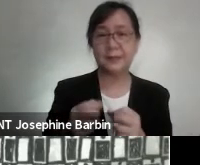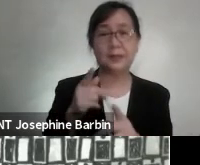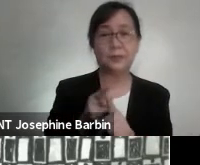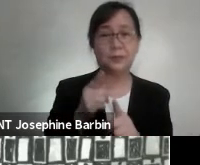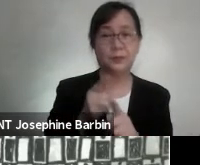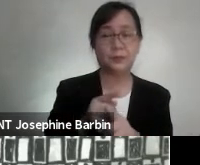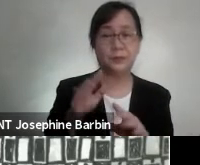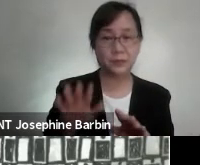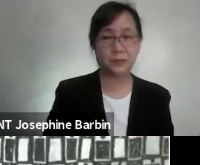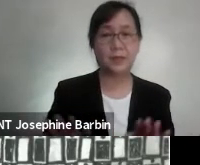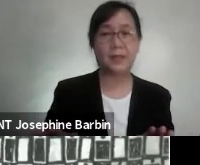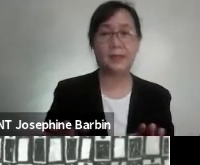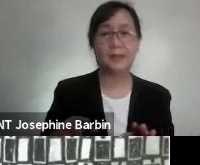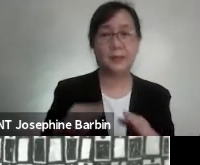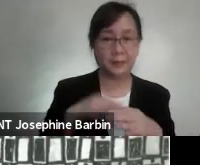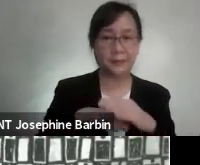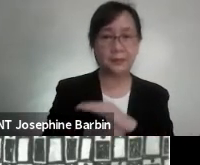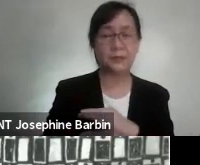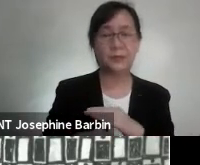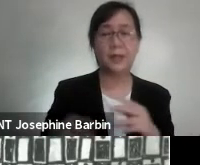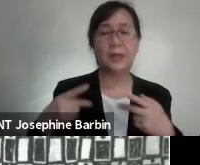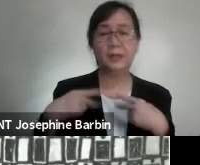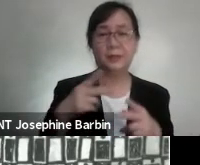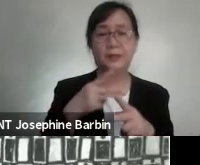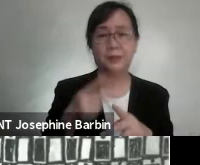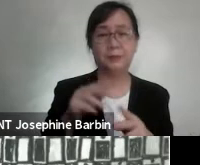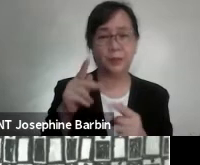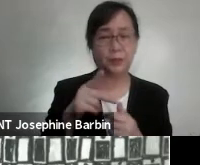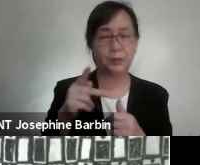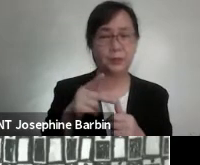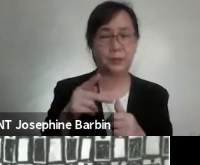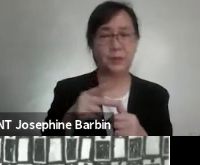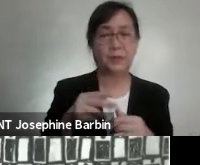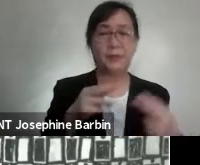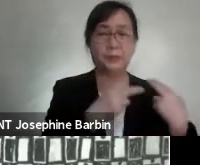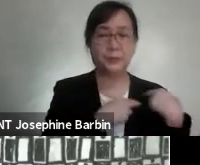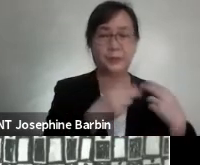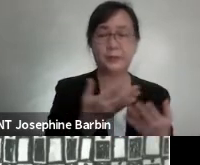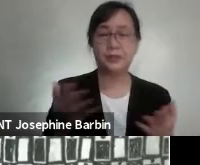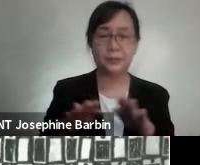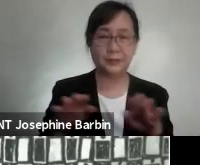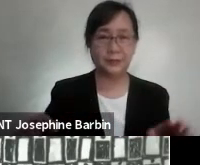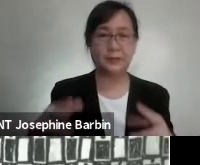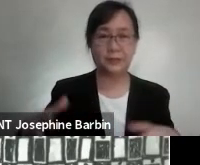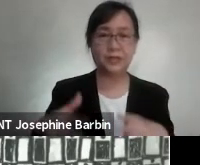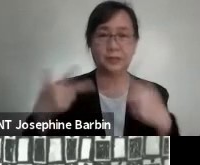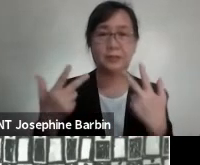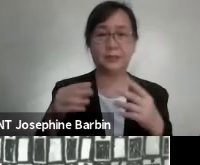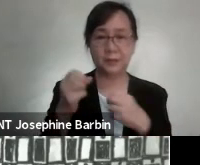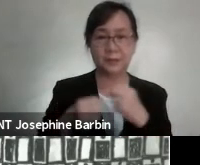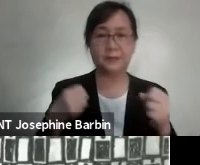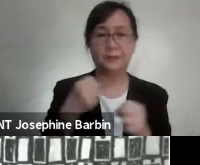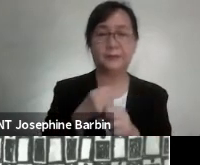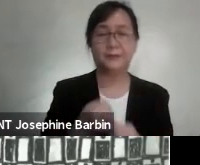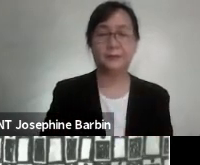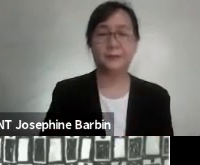access should constitute a key priority for those with responsibility to children in the digital age.